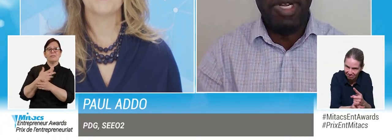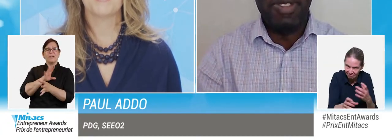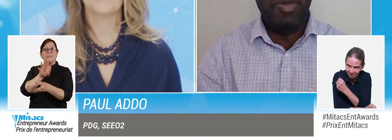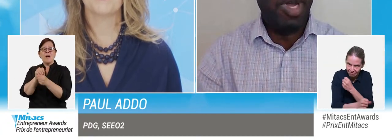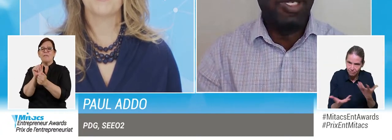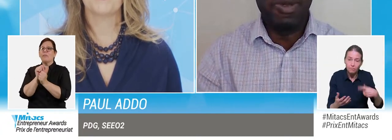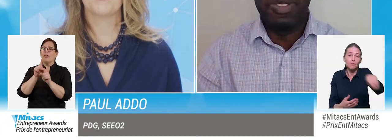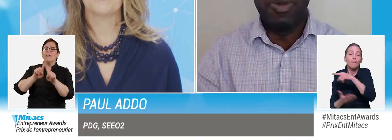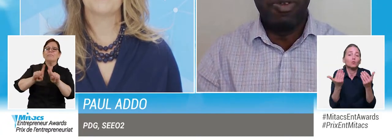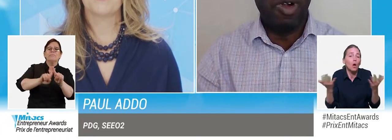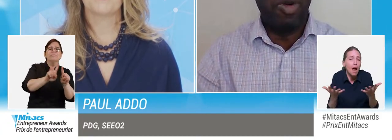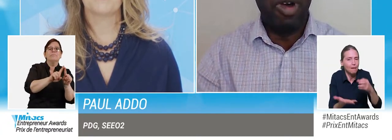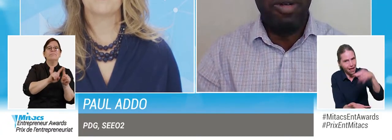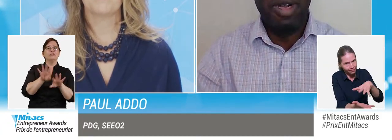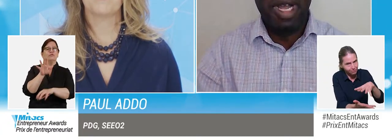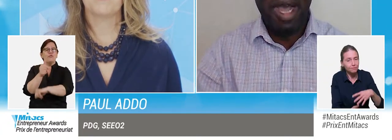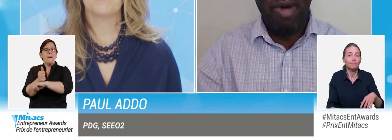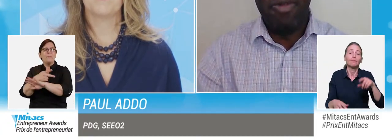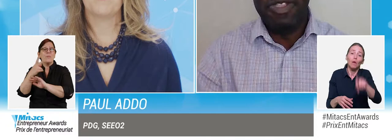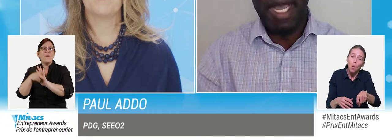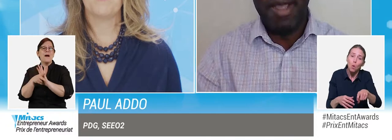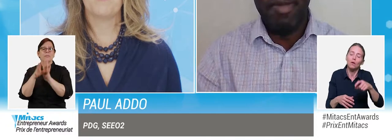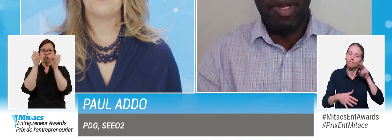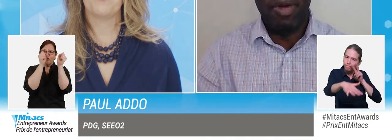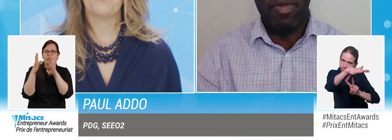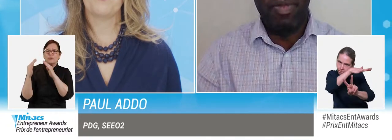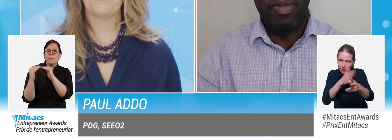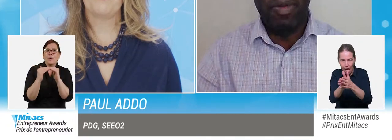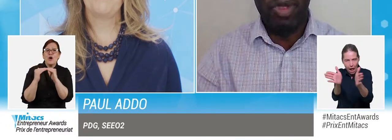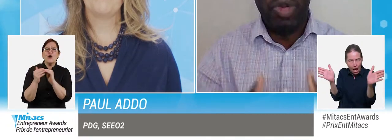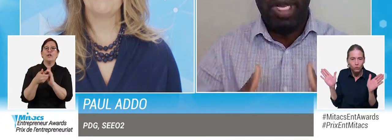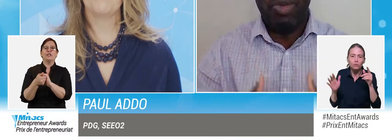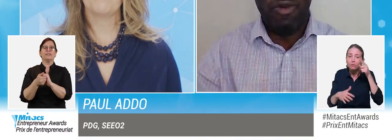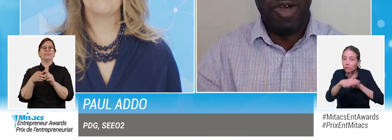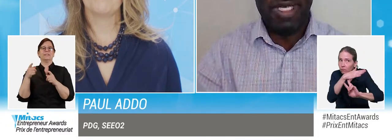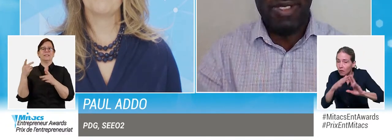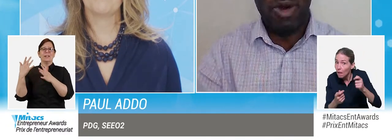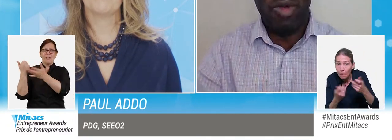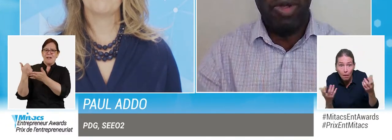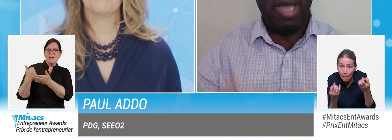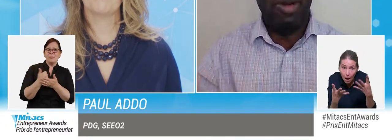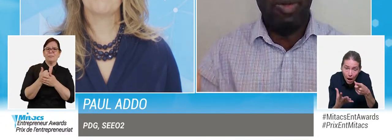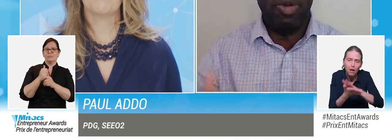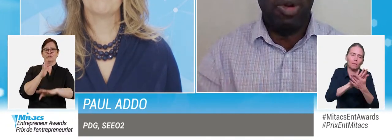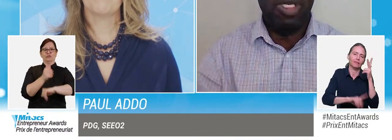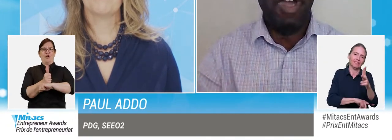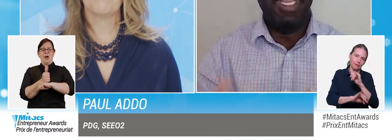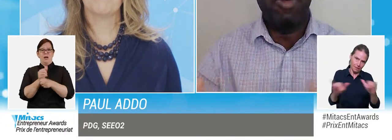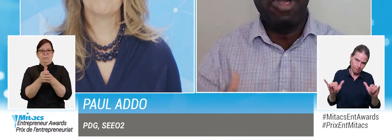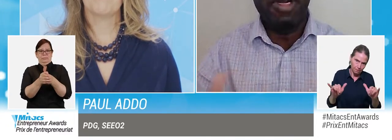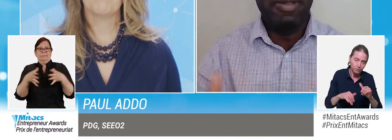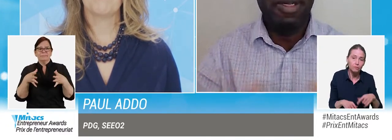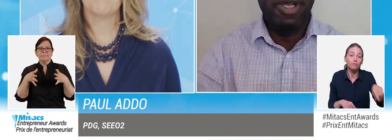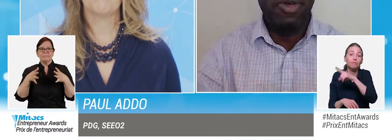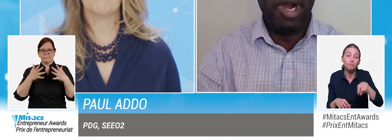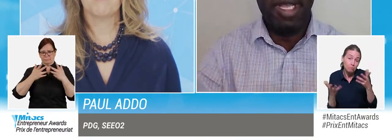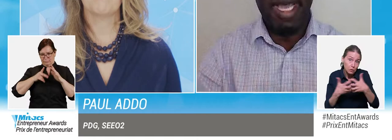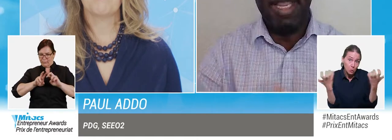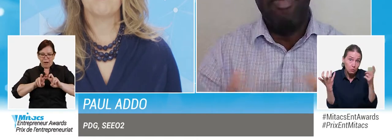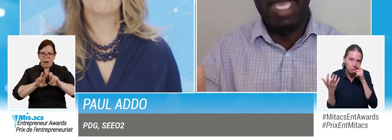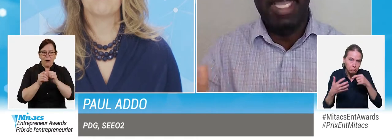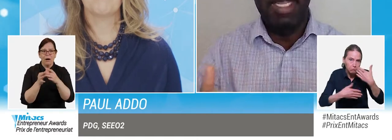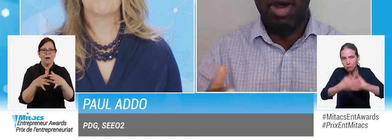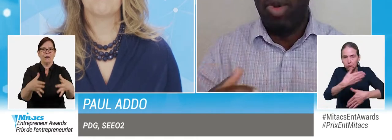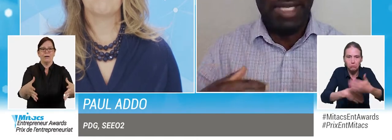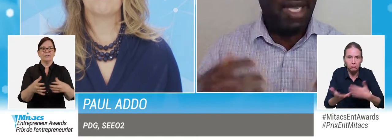important to make sure that you manage those two very well. With time, you know, between the two of us, you know, we adopt what we call divide and conquer, right?